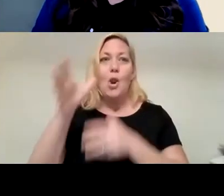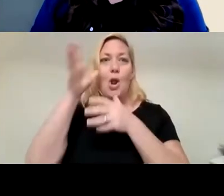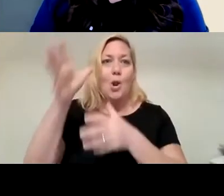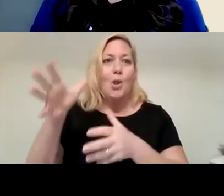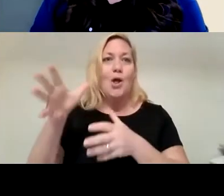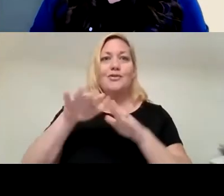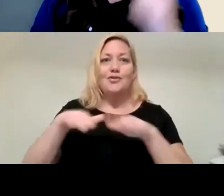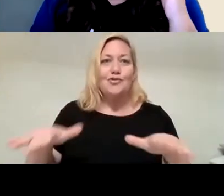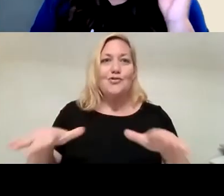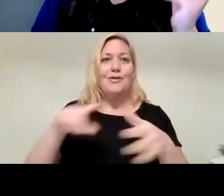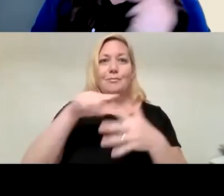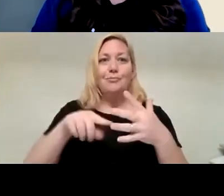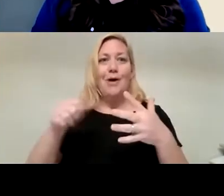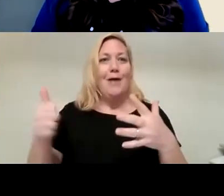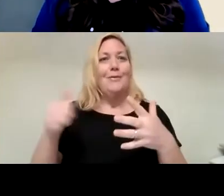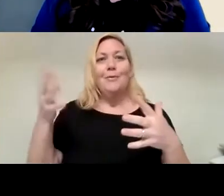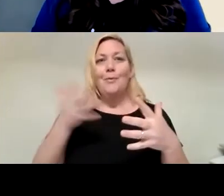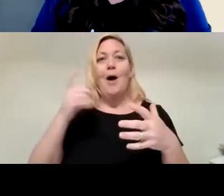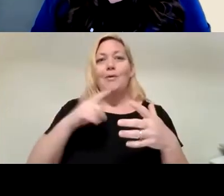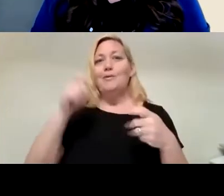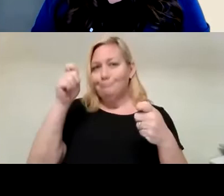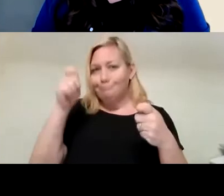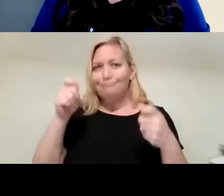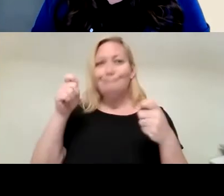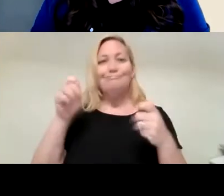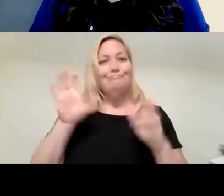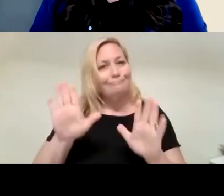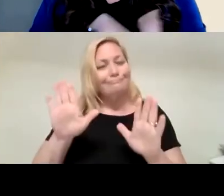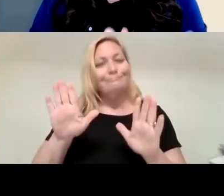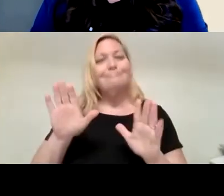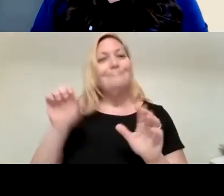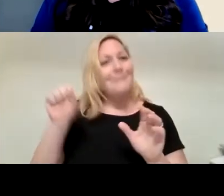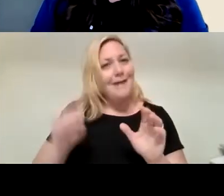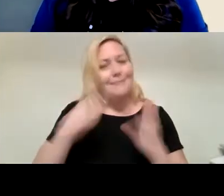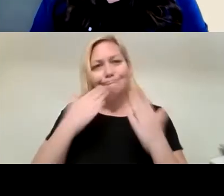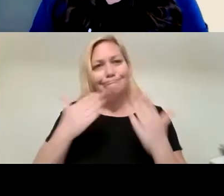others, we should definitely tip our hat to them during this month and